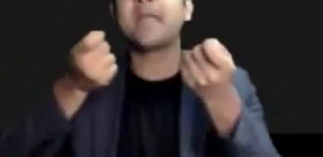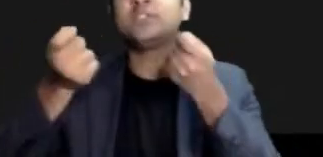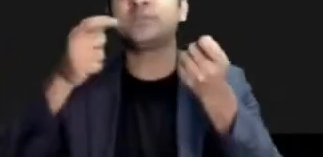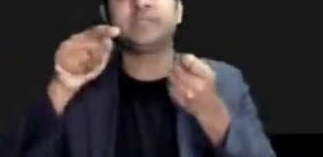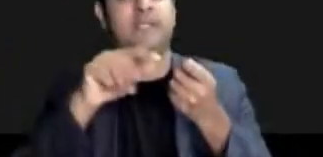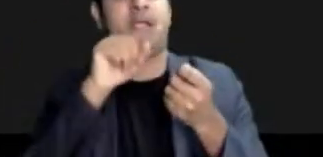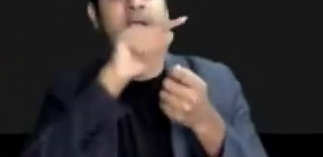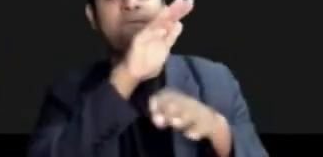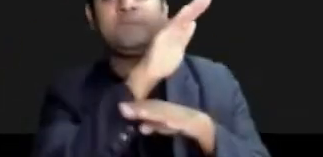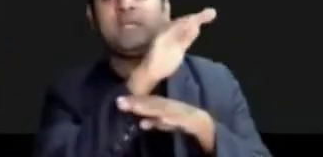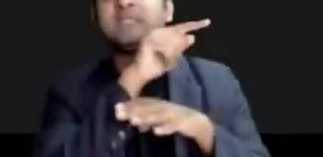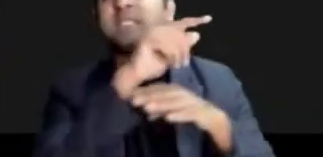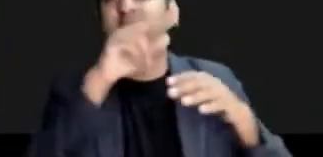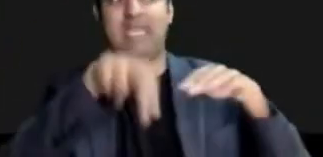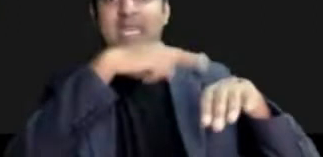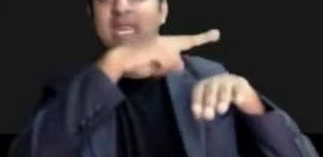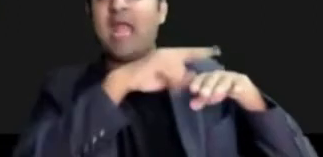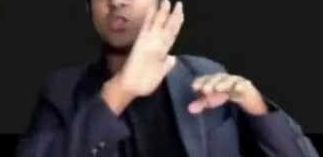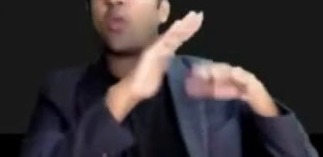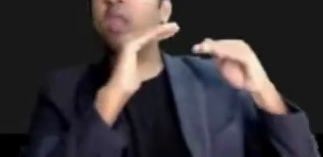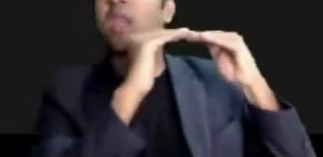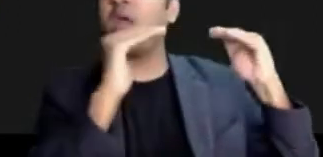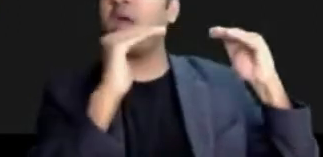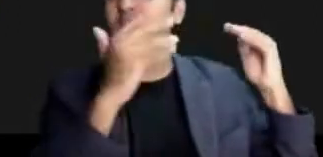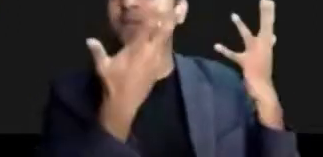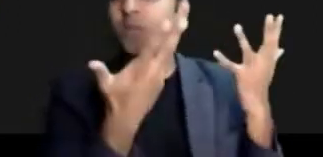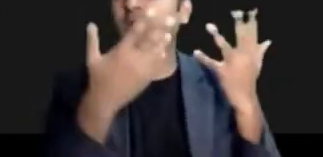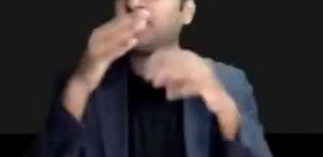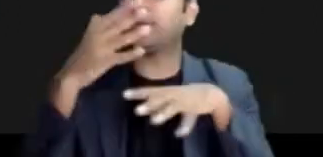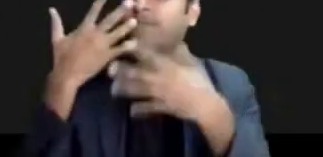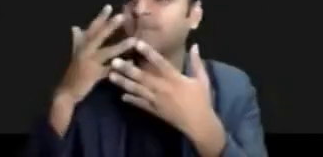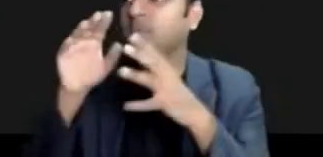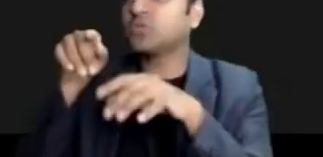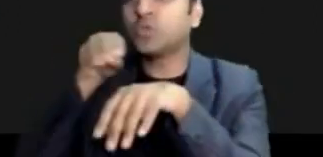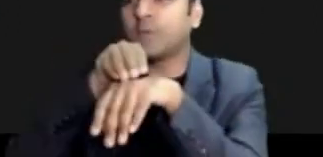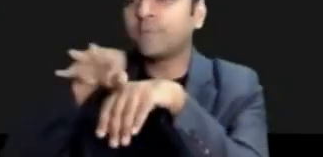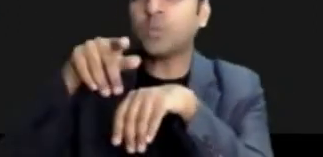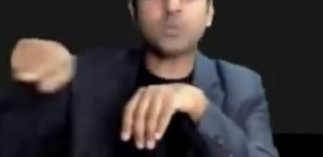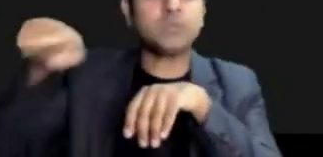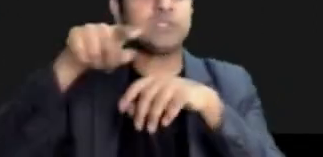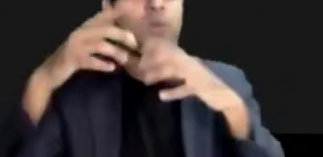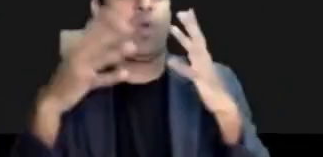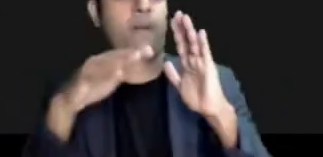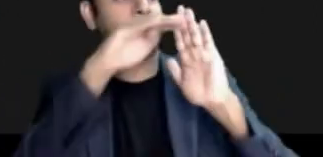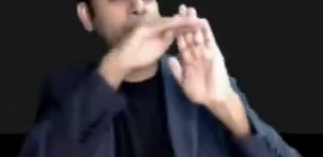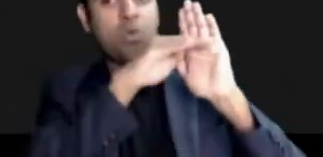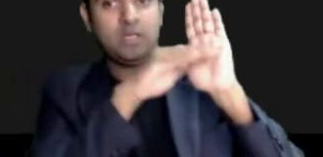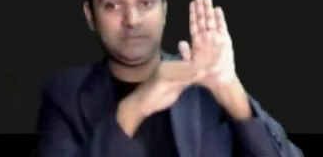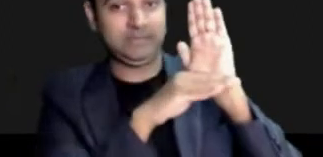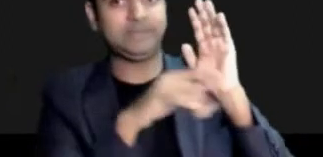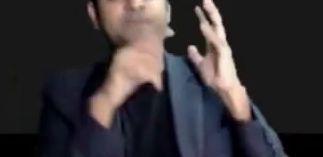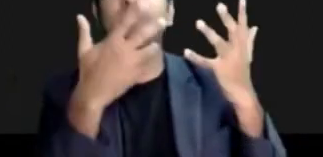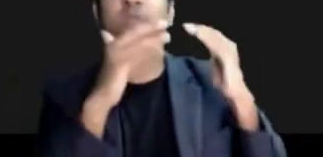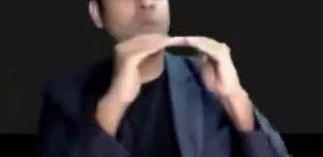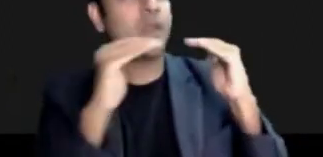an influence, we've been able to secure representation of persons with disabilities in civil